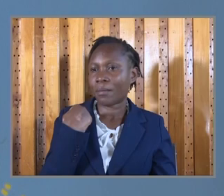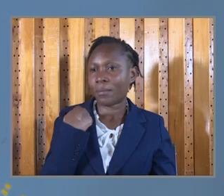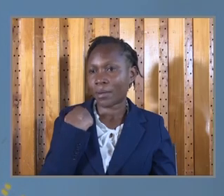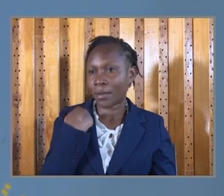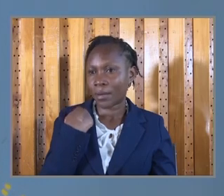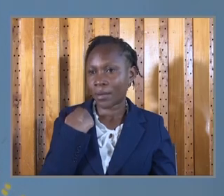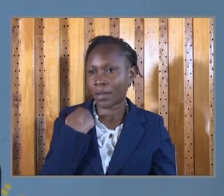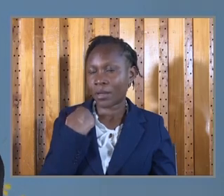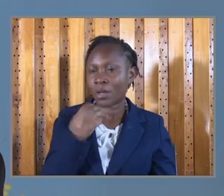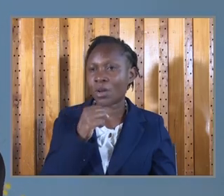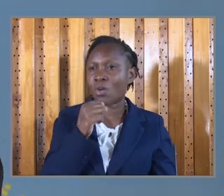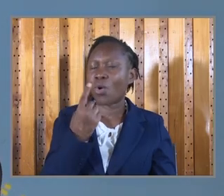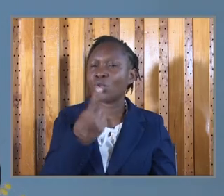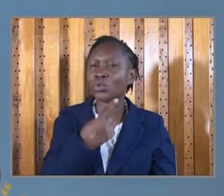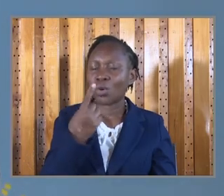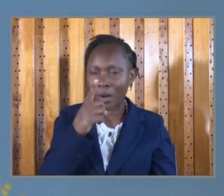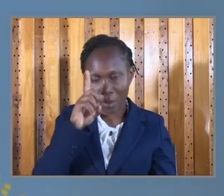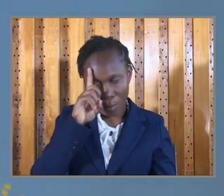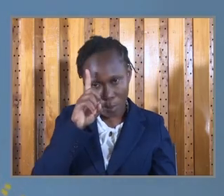They're not just abstract things.